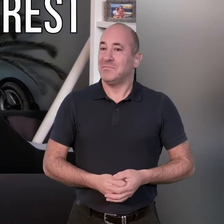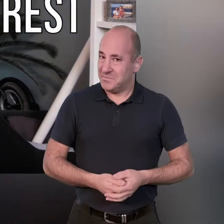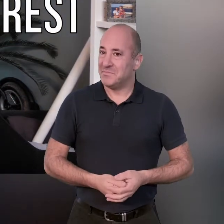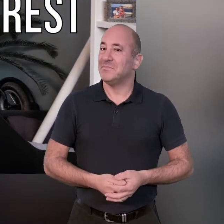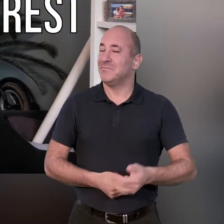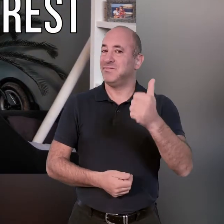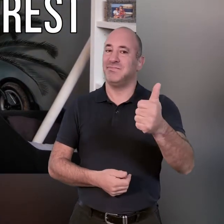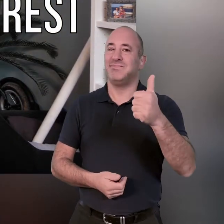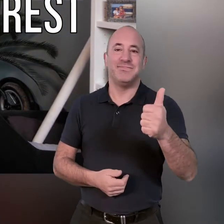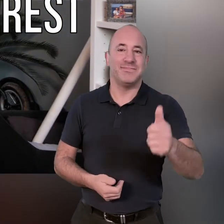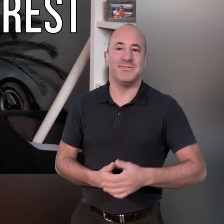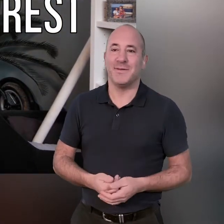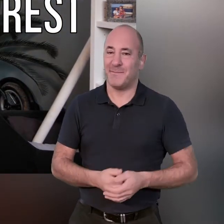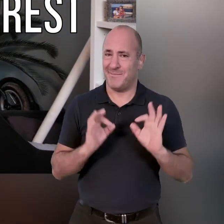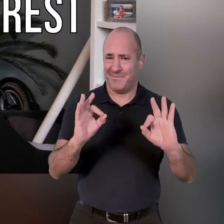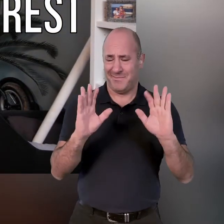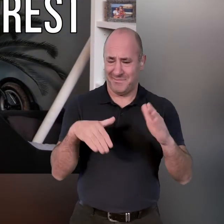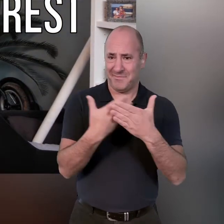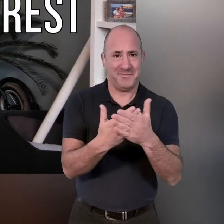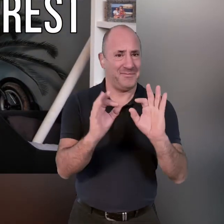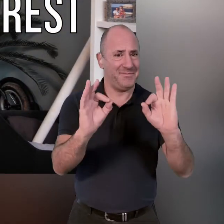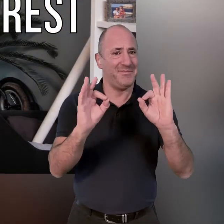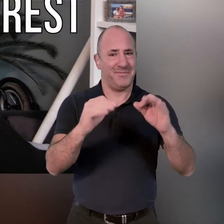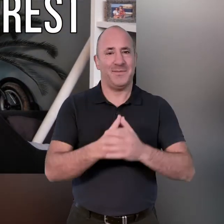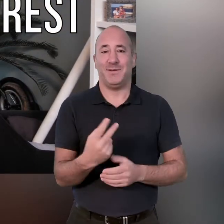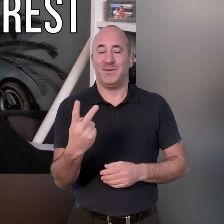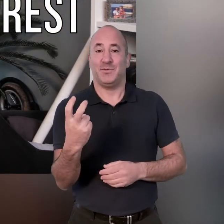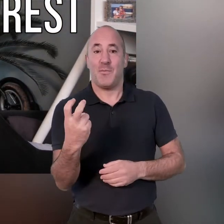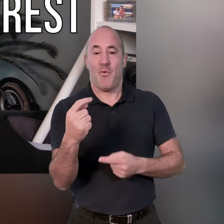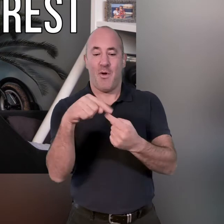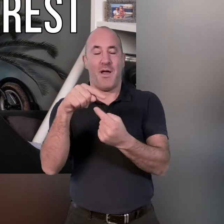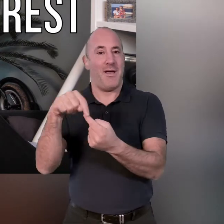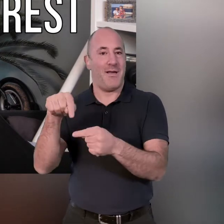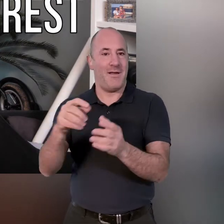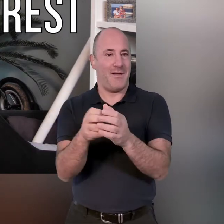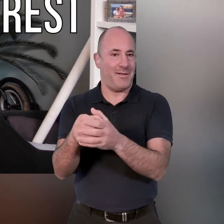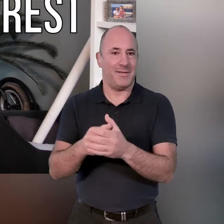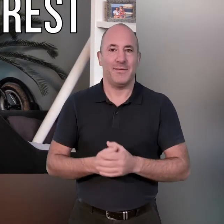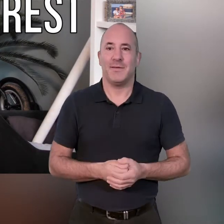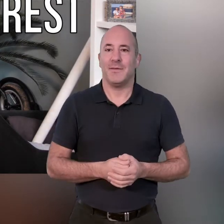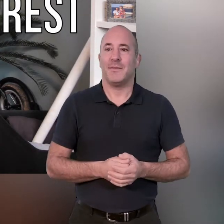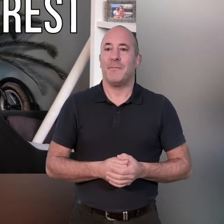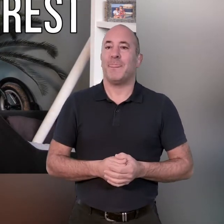rounds. Good job. Excellent work so far. So 2 more rounds to go.